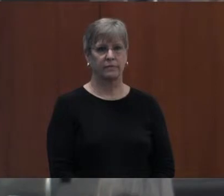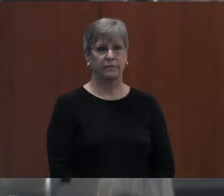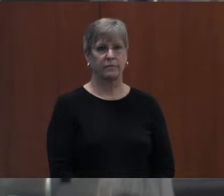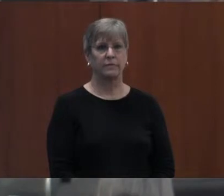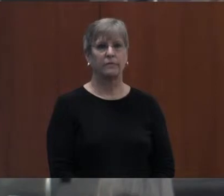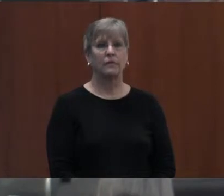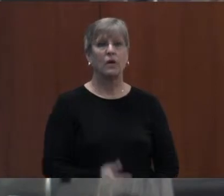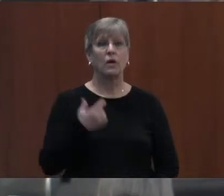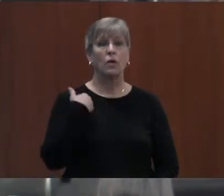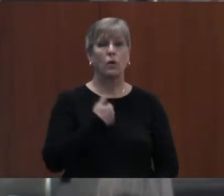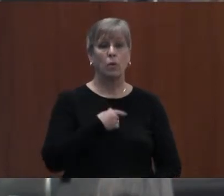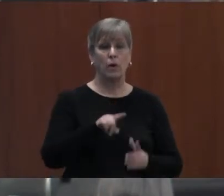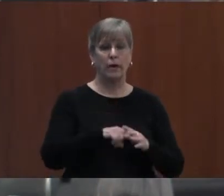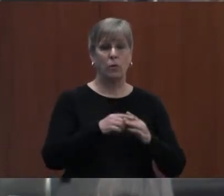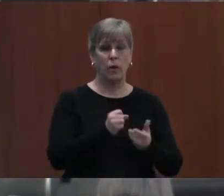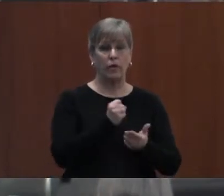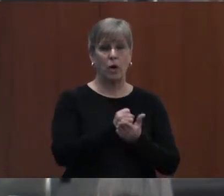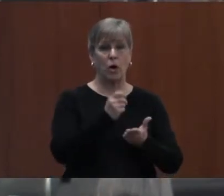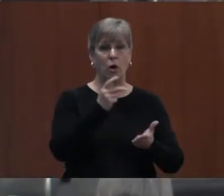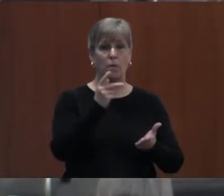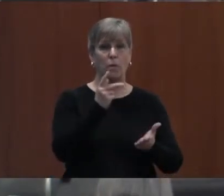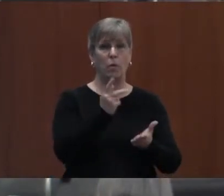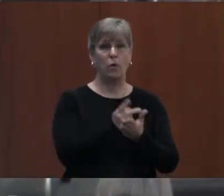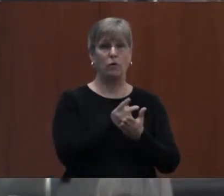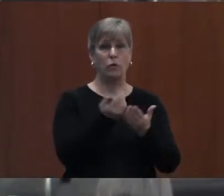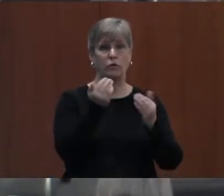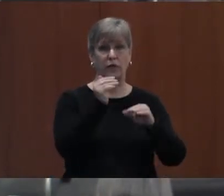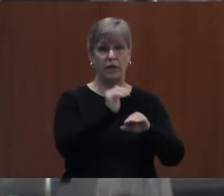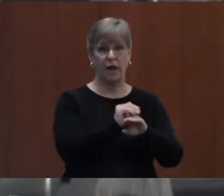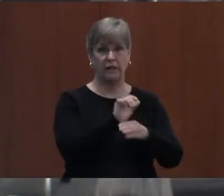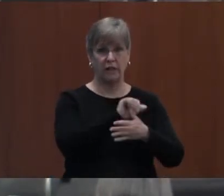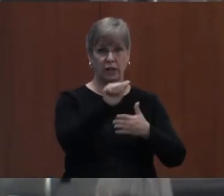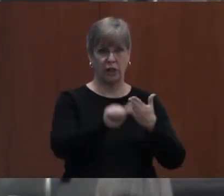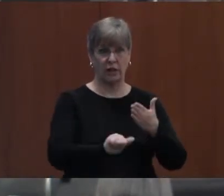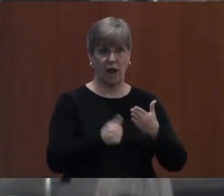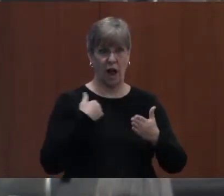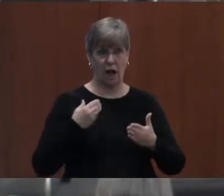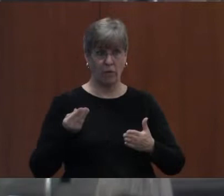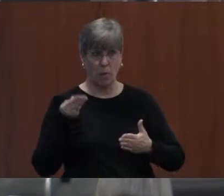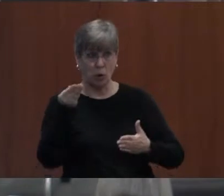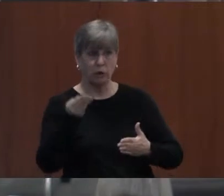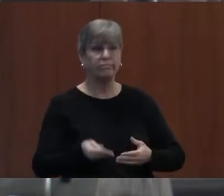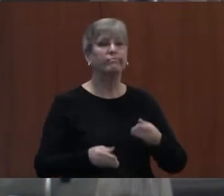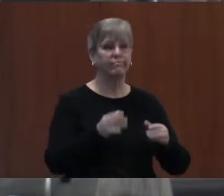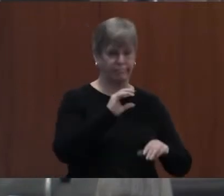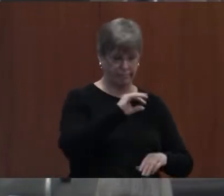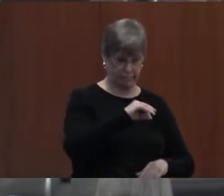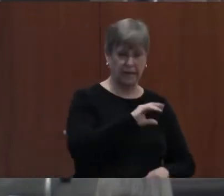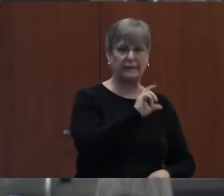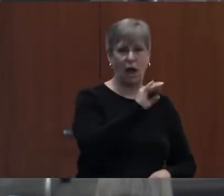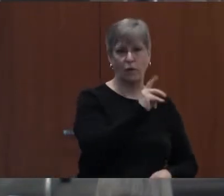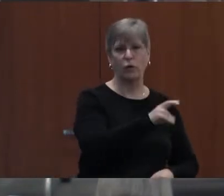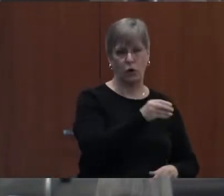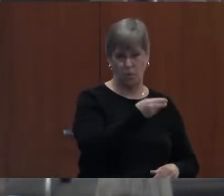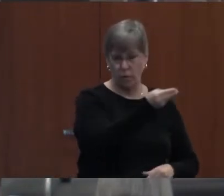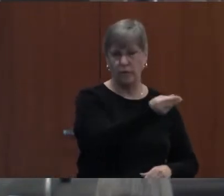Okay, we'll begin with the approval of this evening's agenda. Is there a motion? So move. Thank you, Mr.